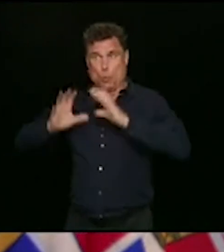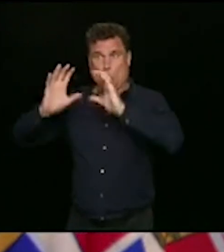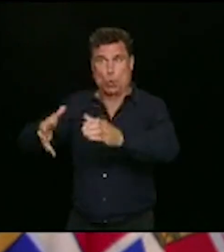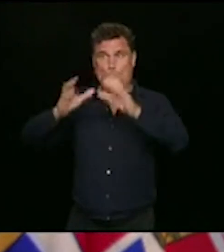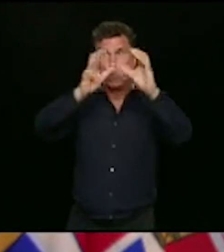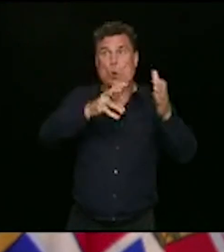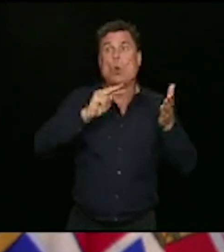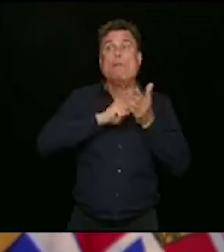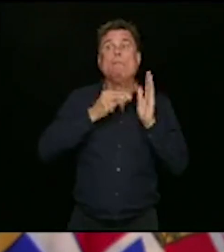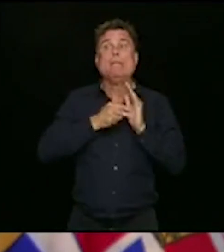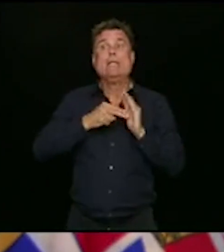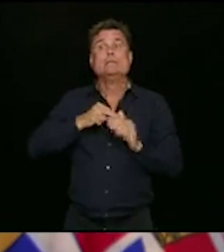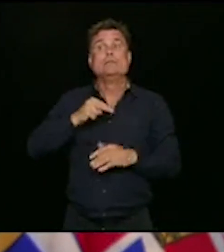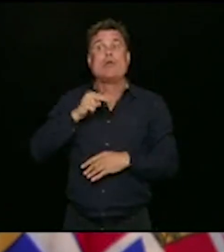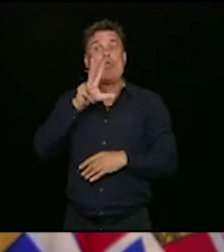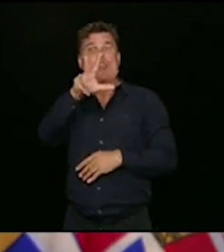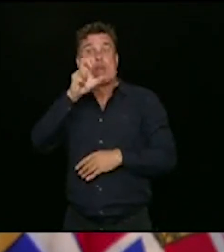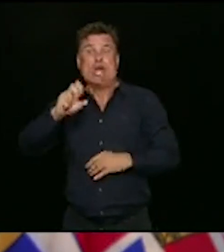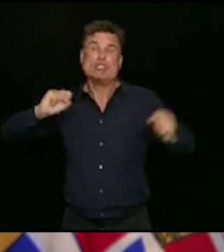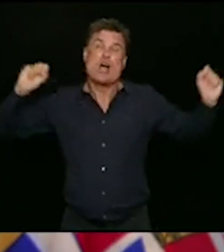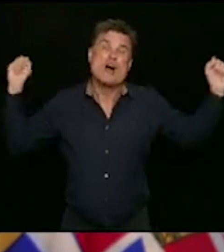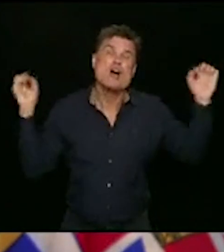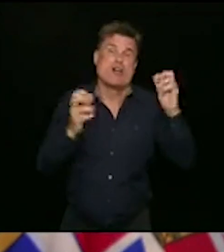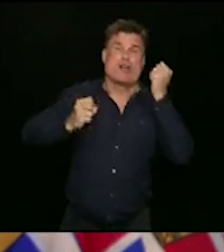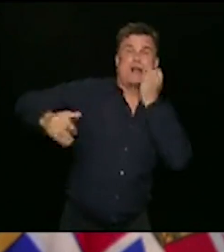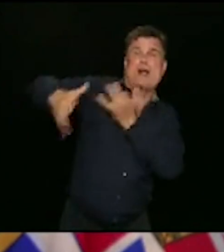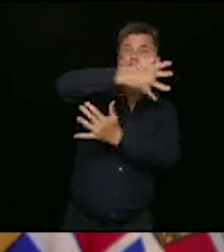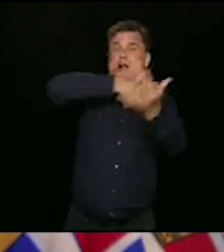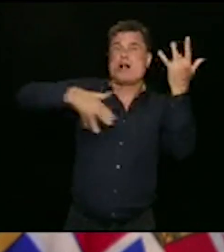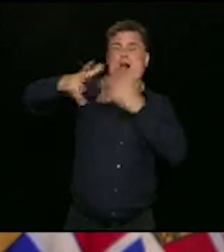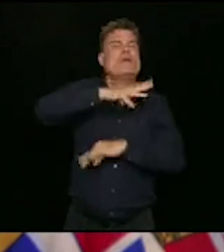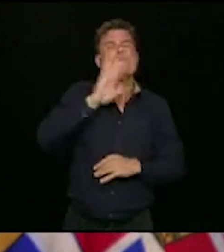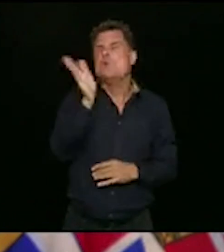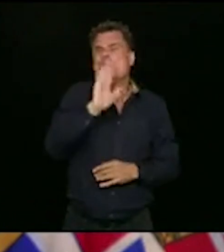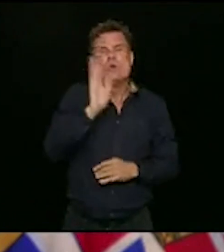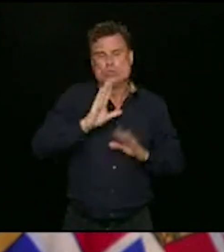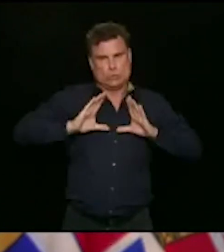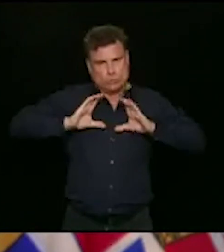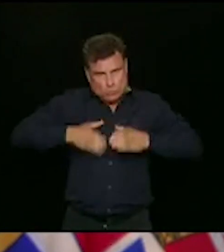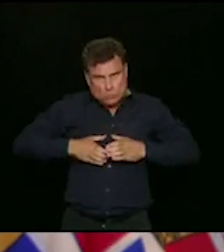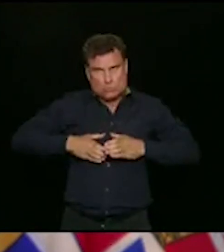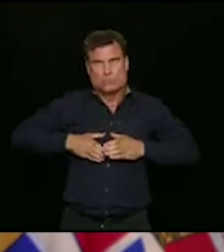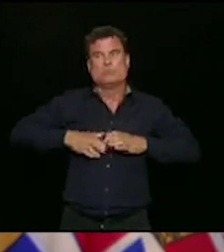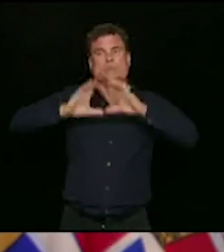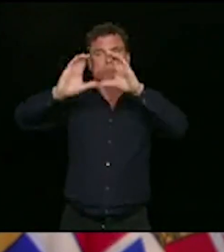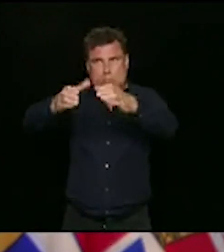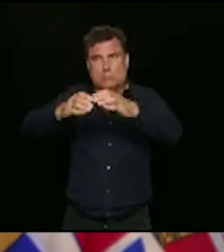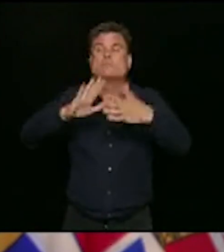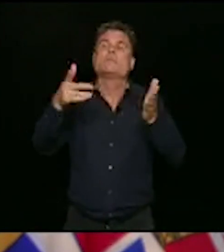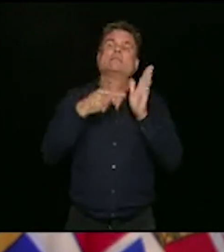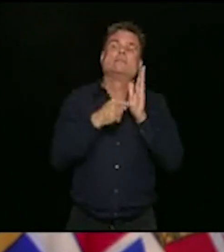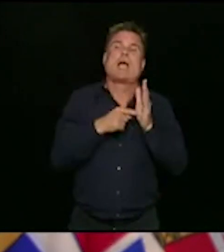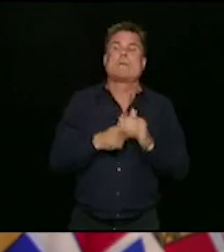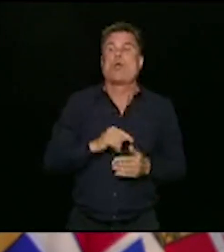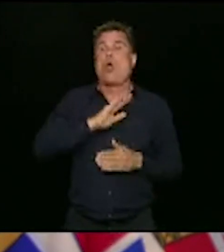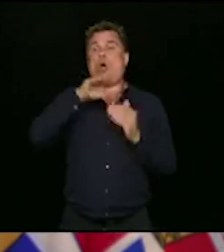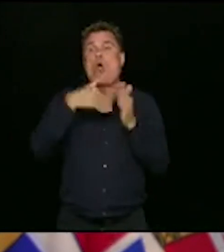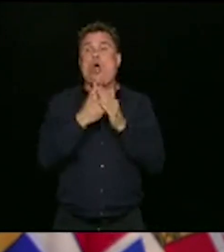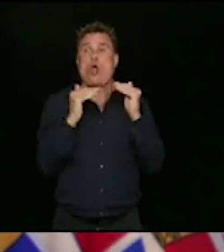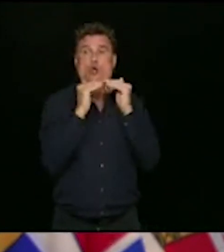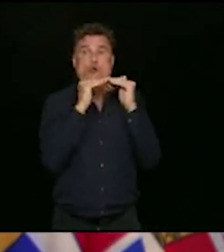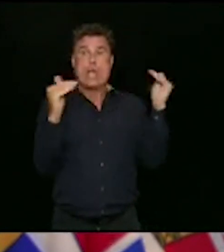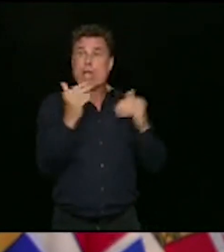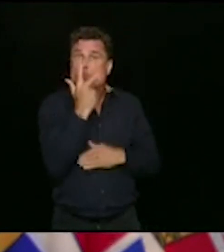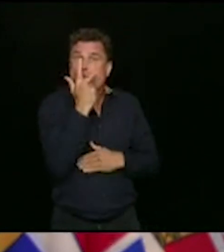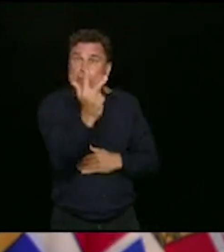exposure to the 300 kids that are in your school. We're going to be segregating by different ways in different schools. So whether it's all the